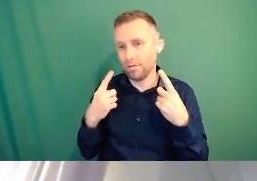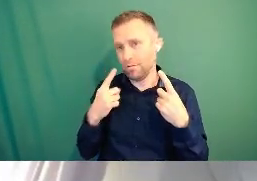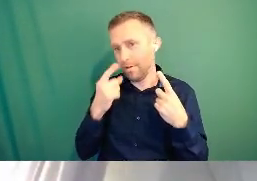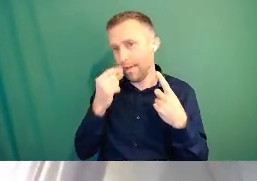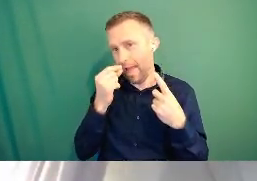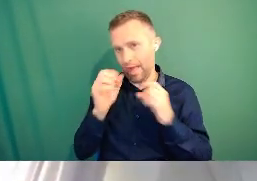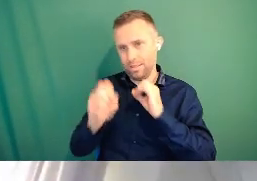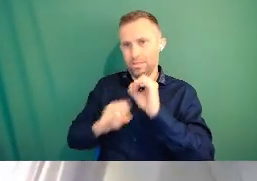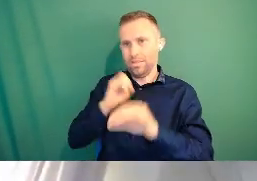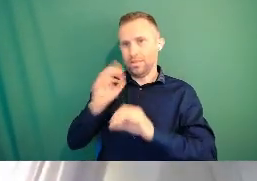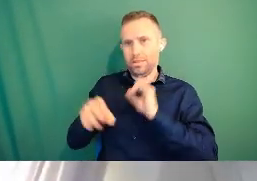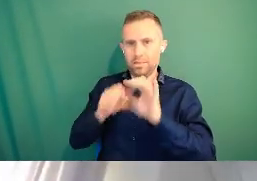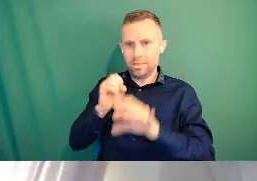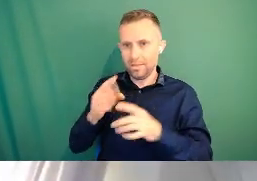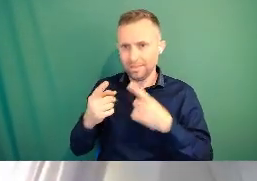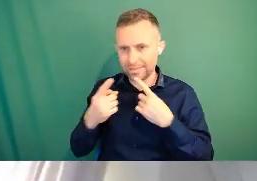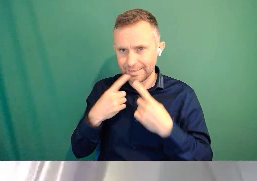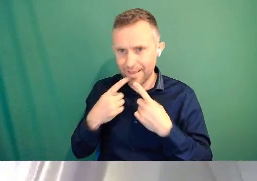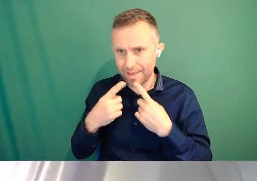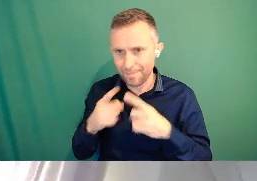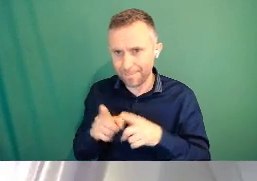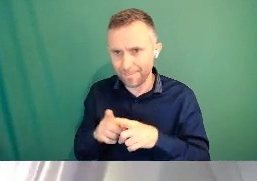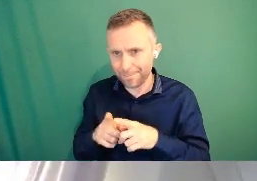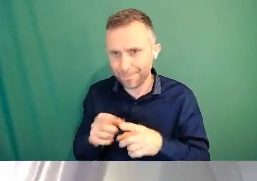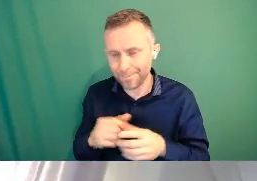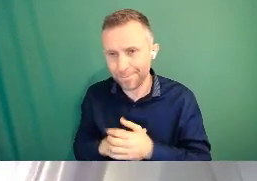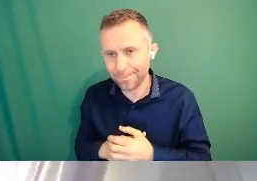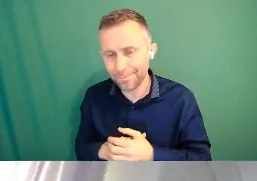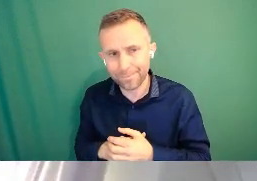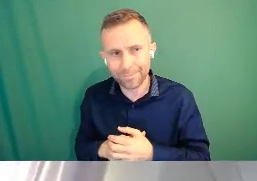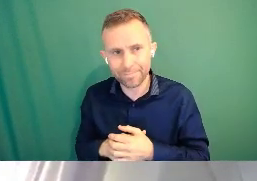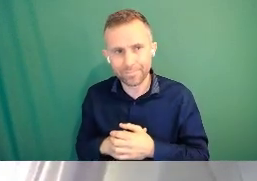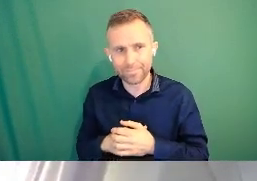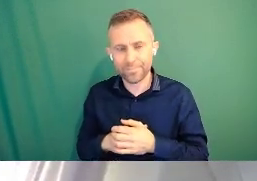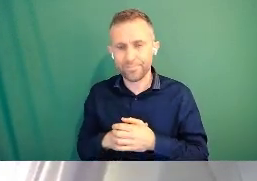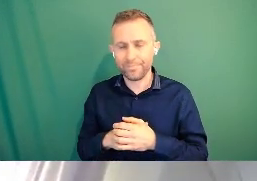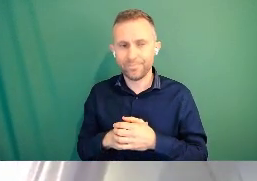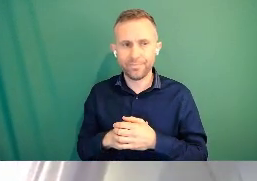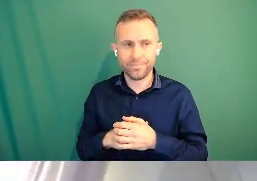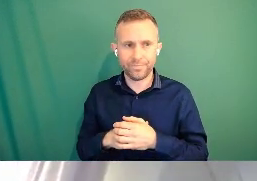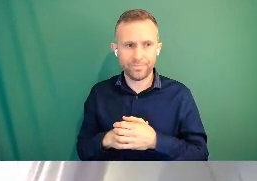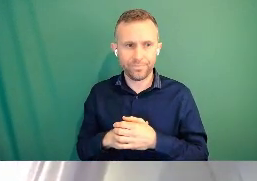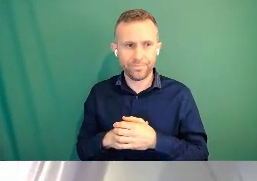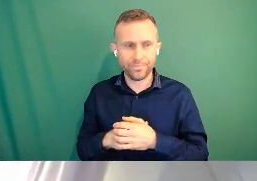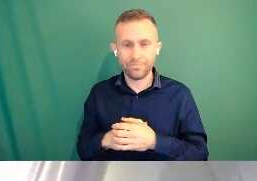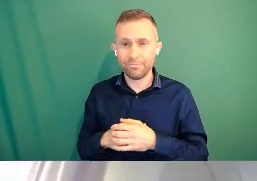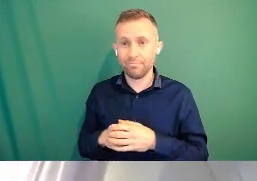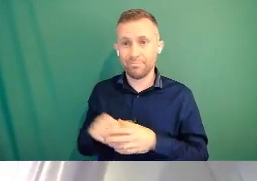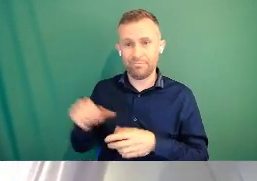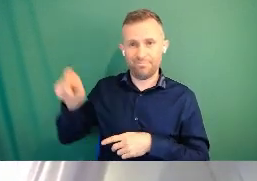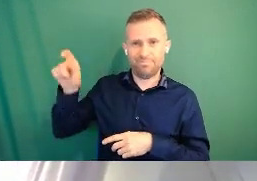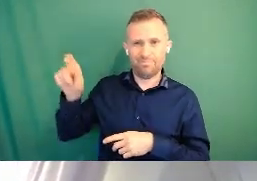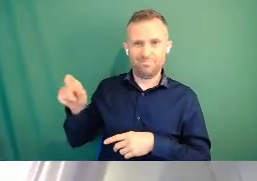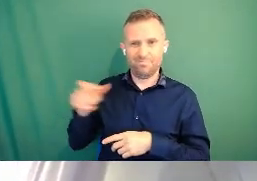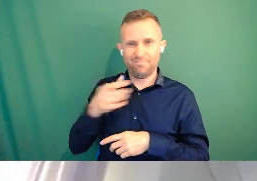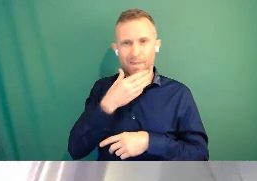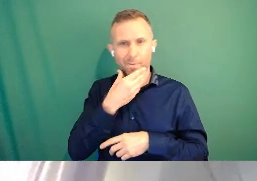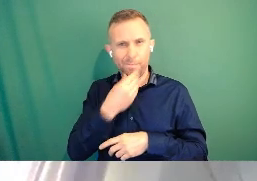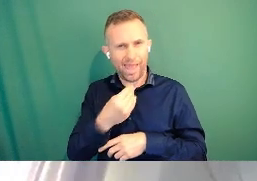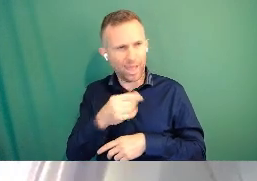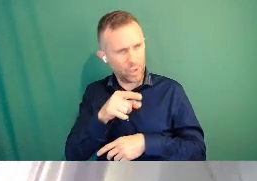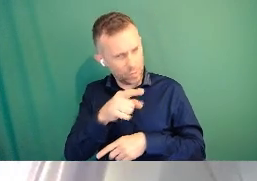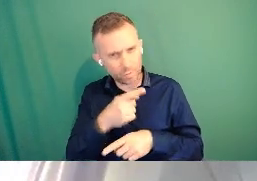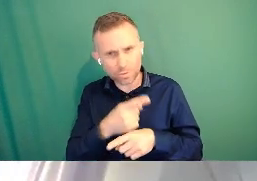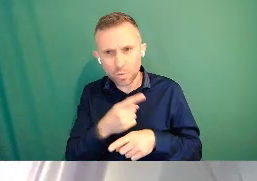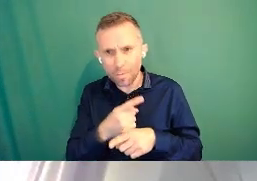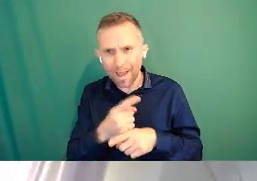on, of course, we would relay to them anyway. But that's something that we have as well. Yeah,